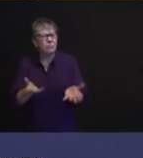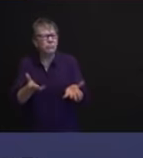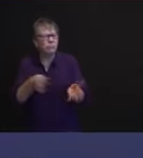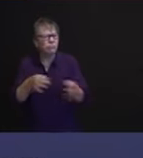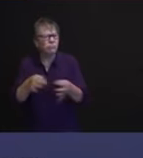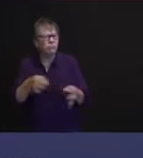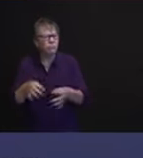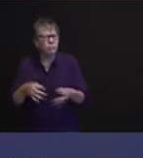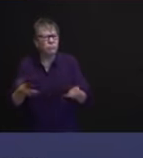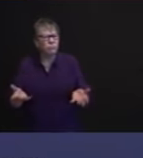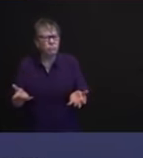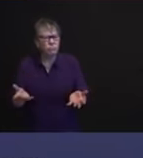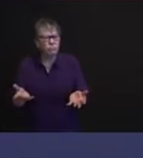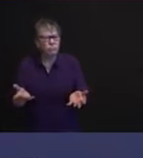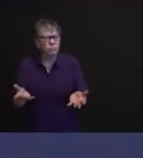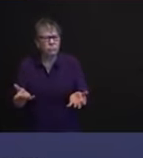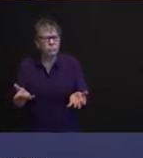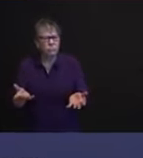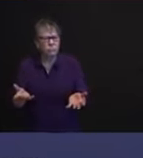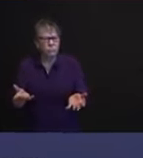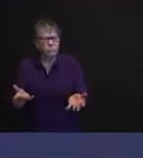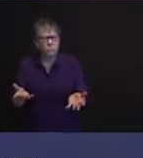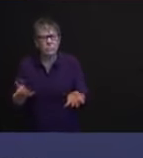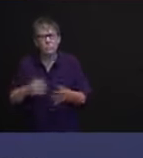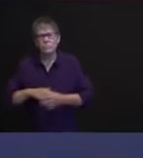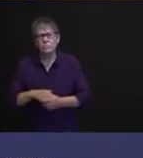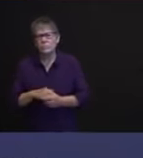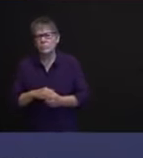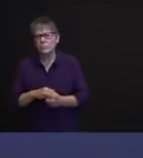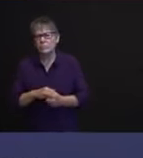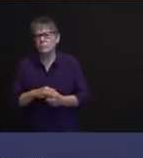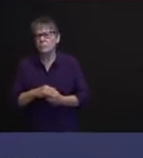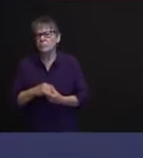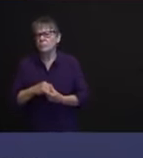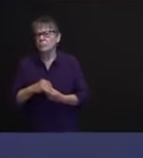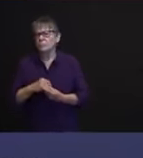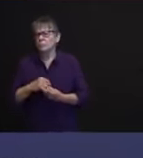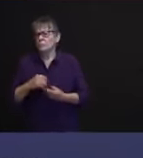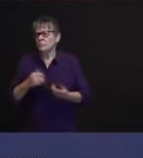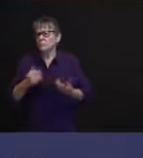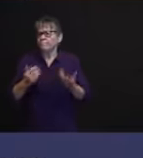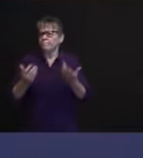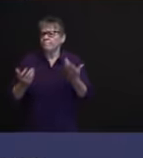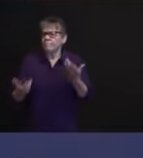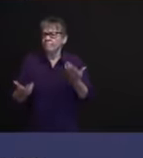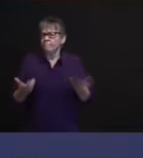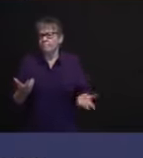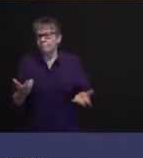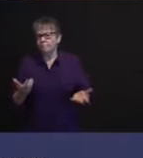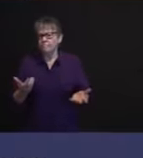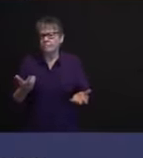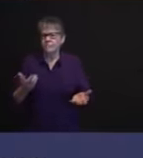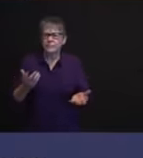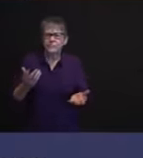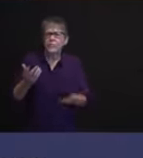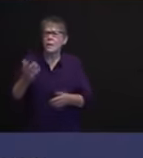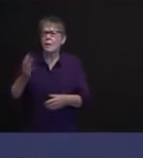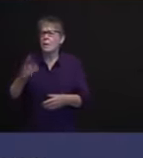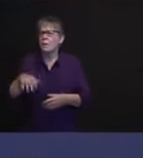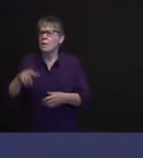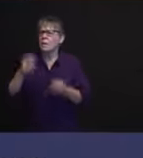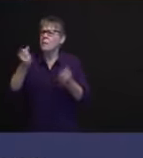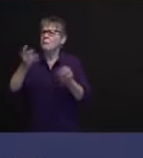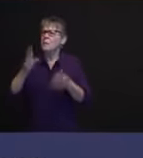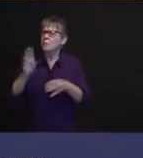On the other side, we have been advised by a number of firms over